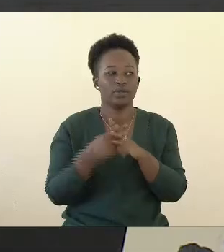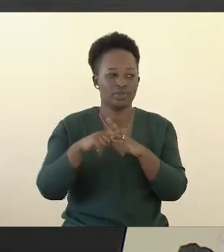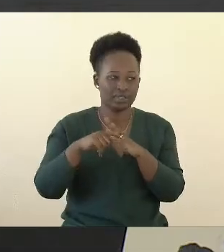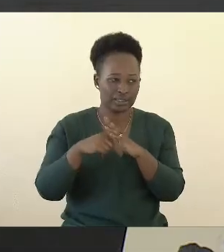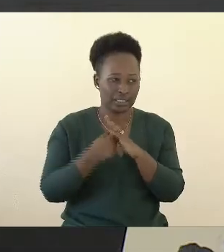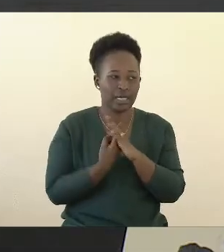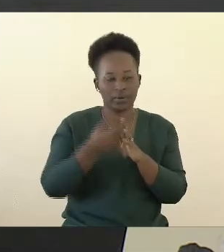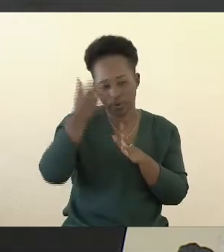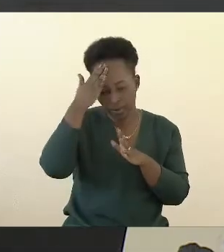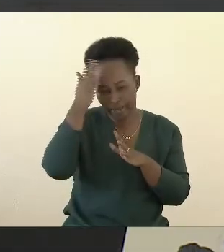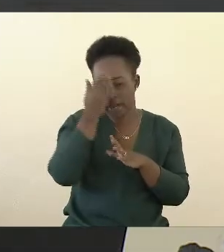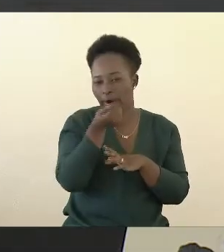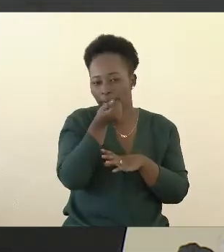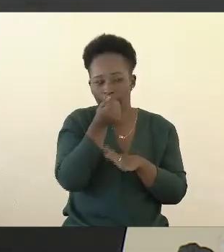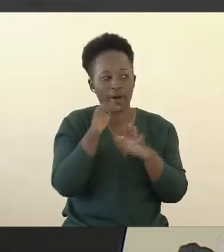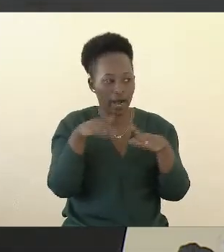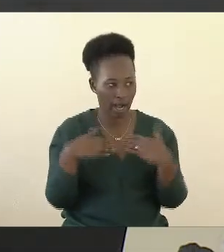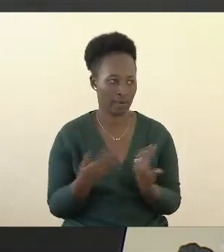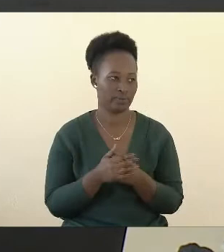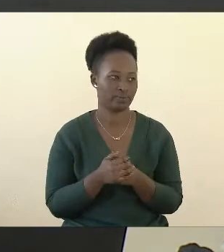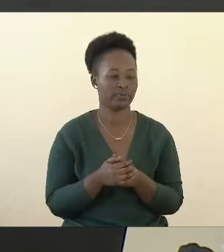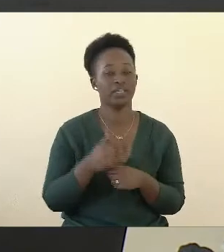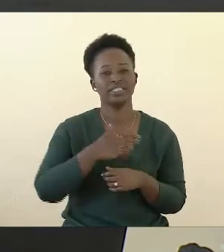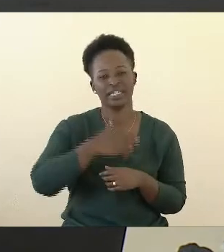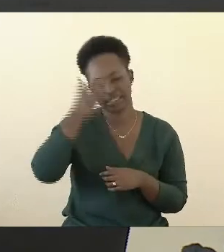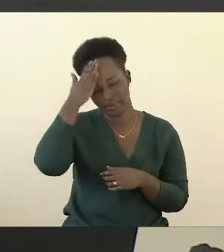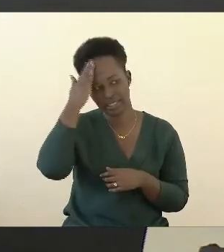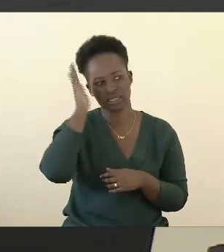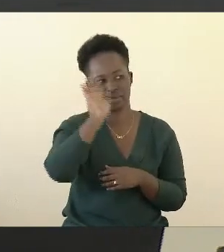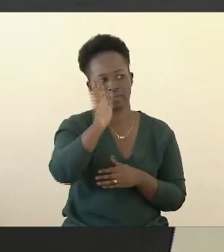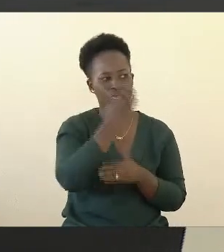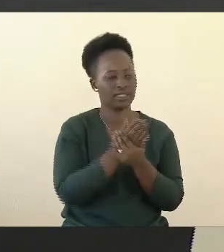I know some of you don't know what is homeostasis.